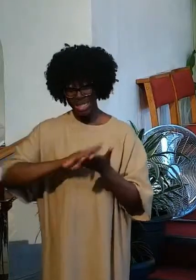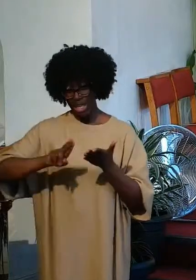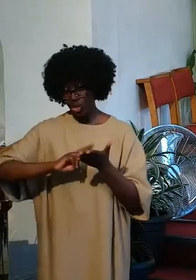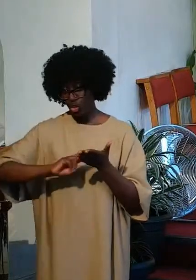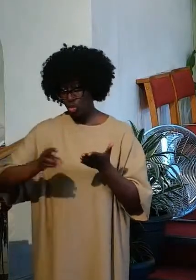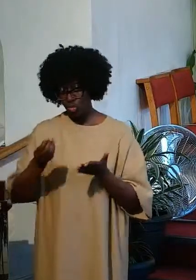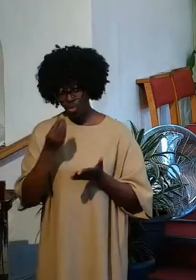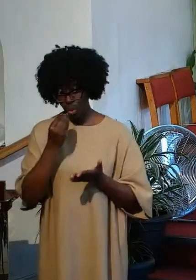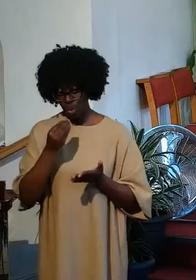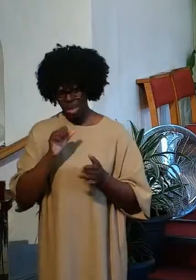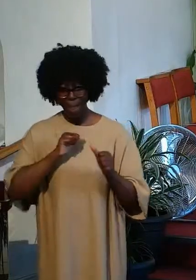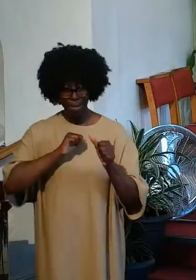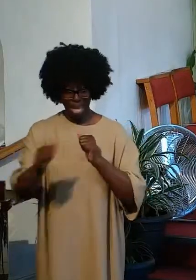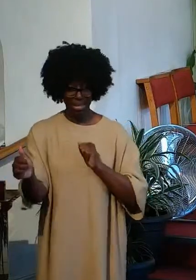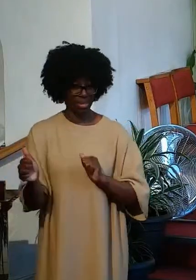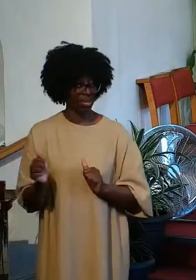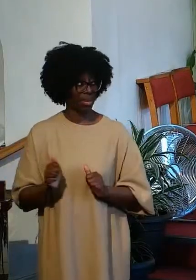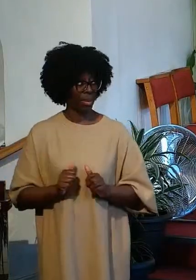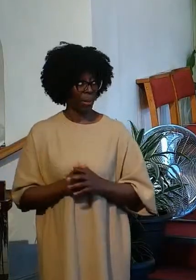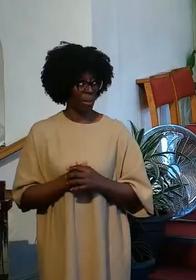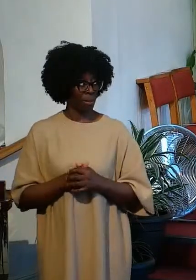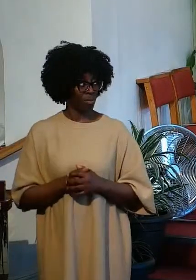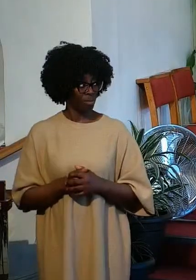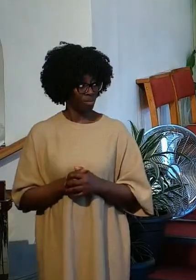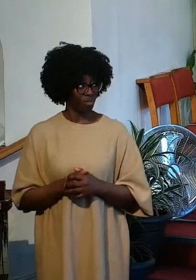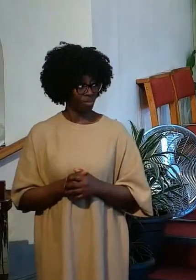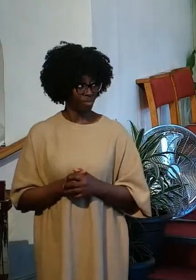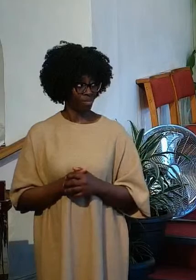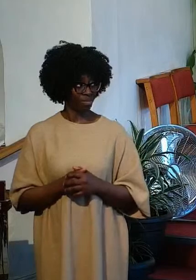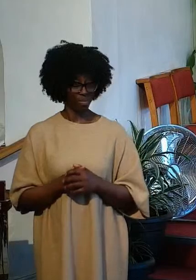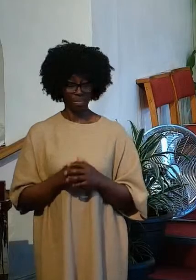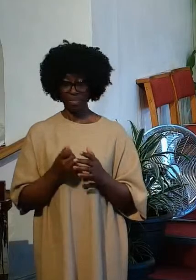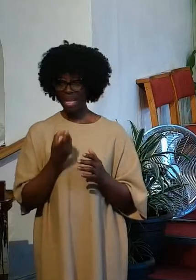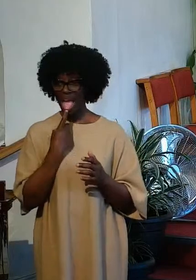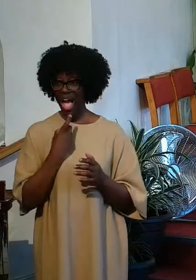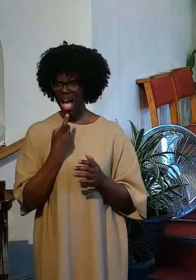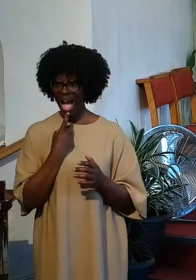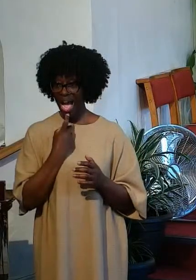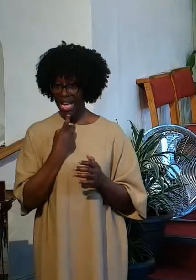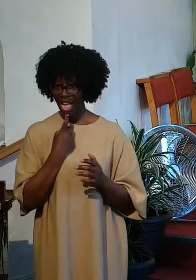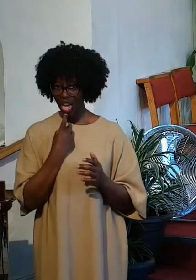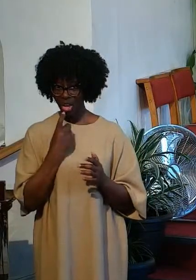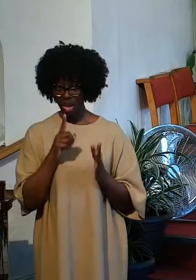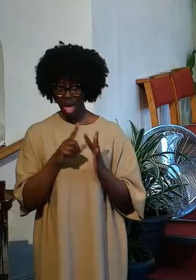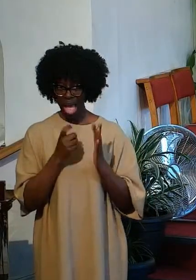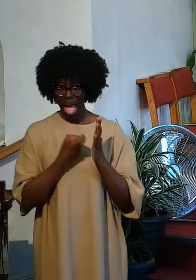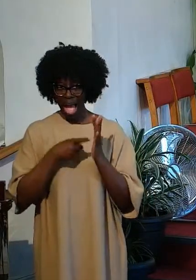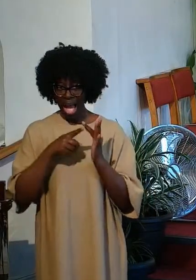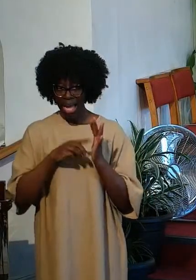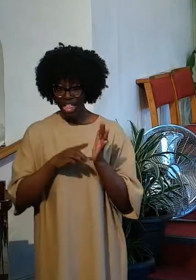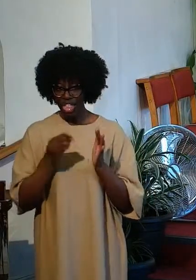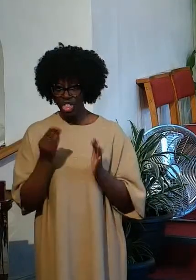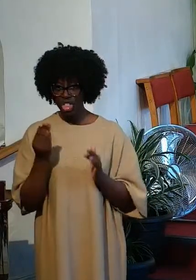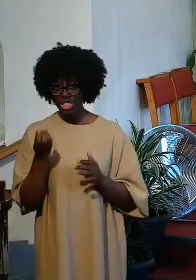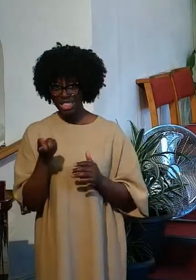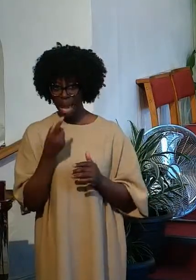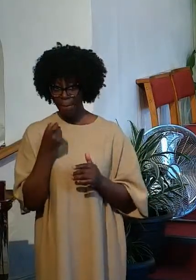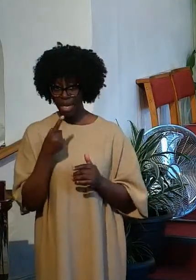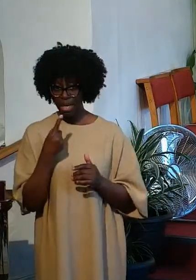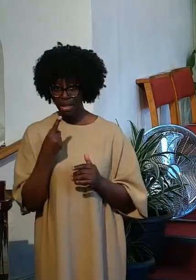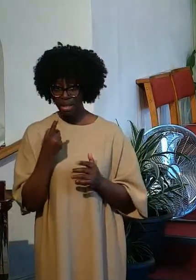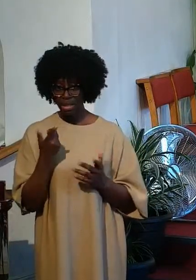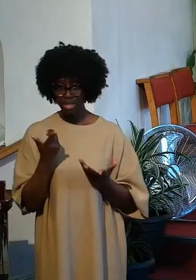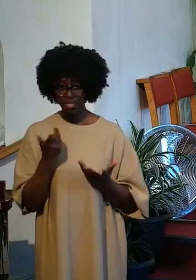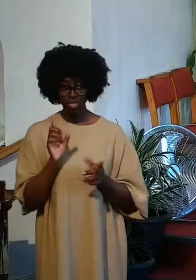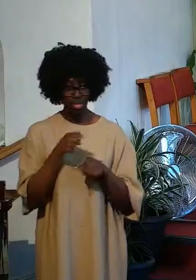in some of the products we're talking about. Iron is another typical example. Iron tablets, you get constipated. Go and